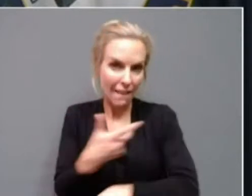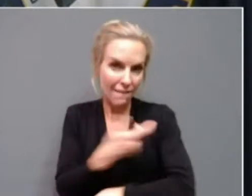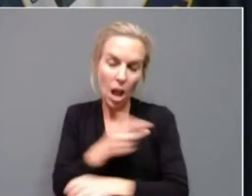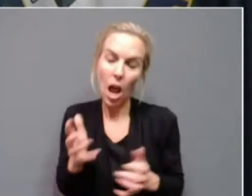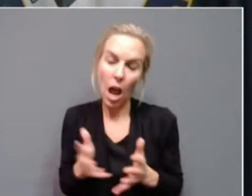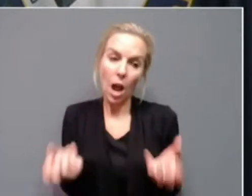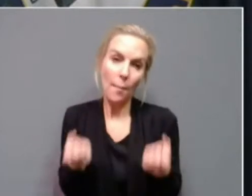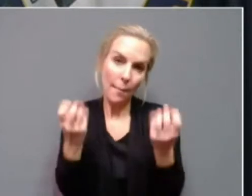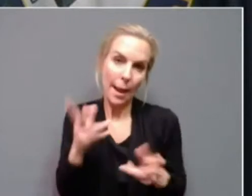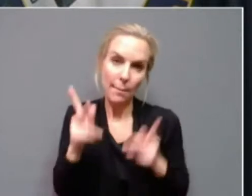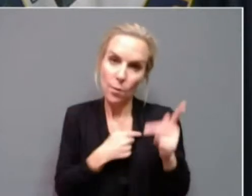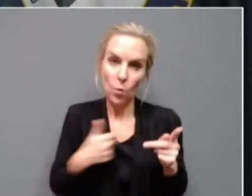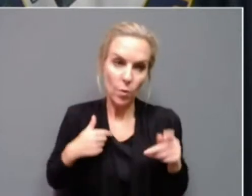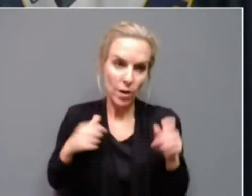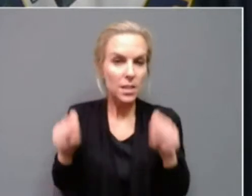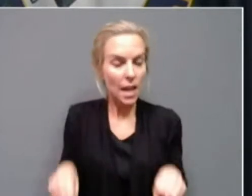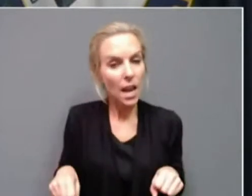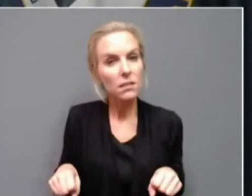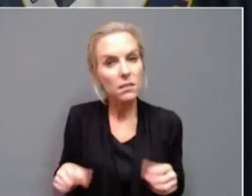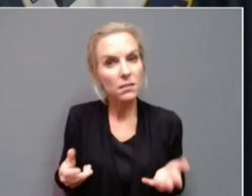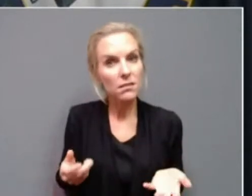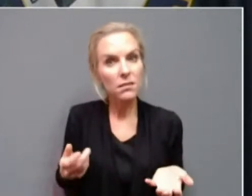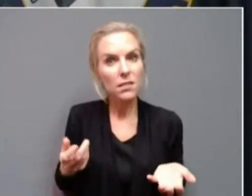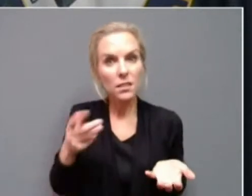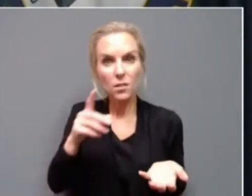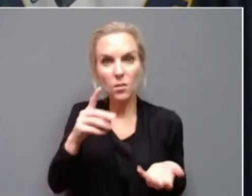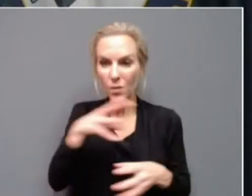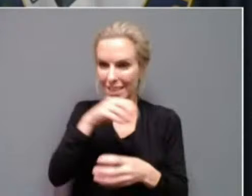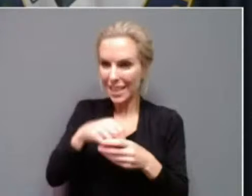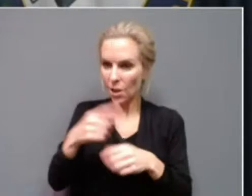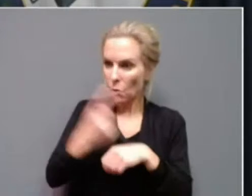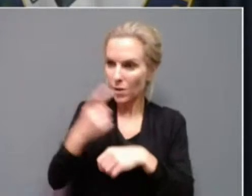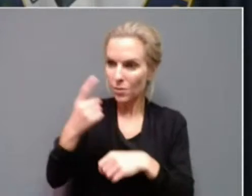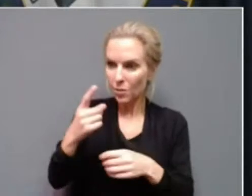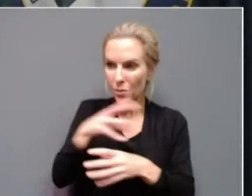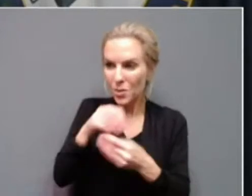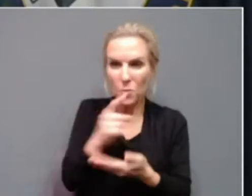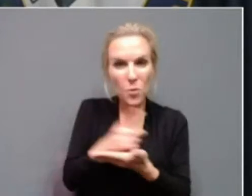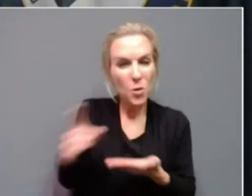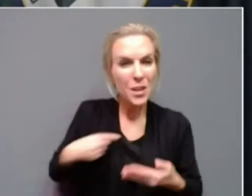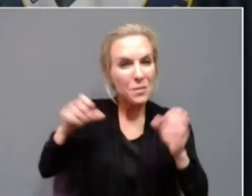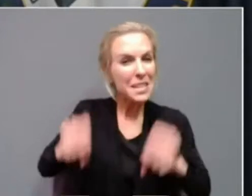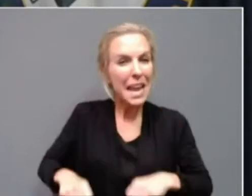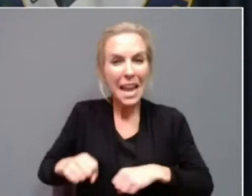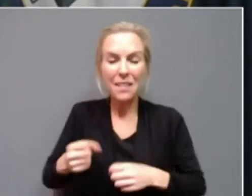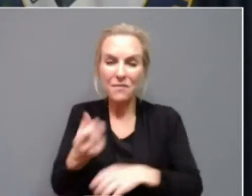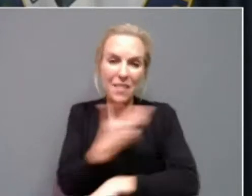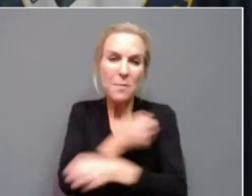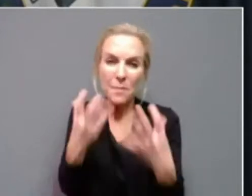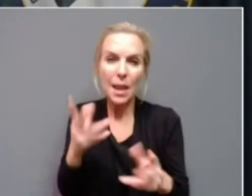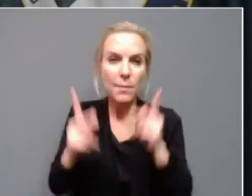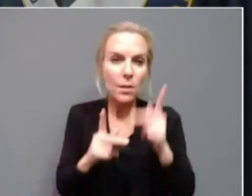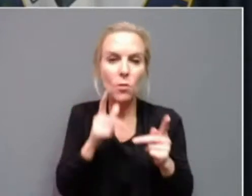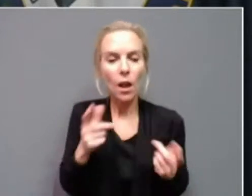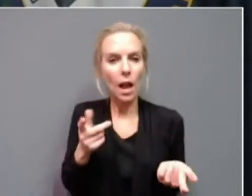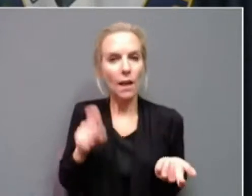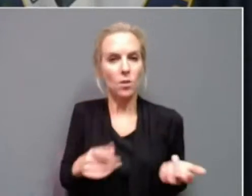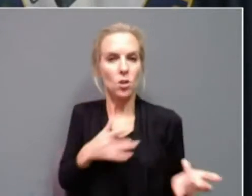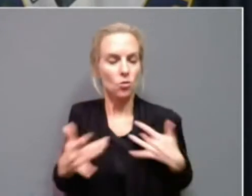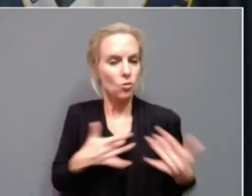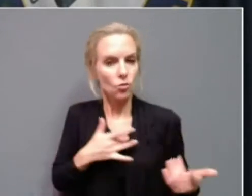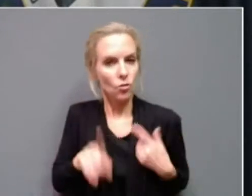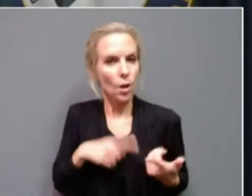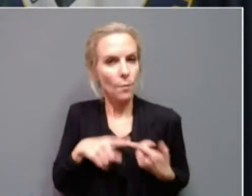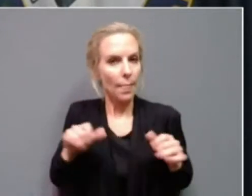lot of the state that's not vaccinated in a day or in a week, we wouldn't have to be worrying about that